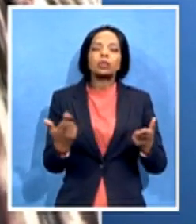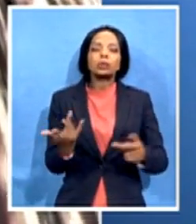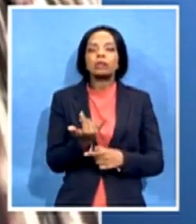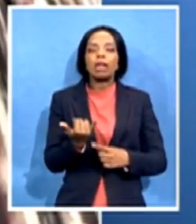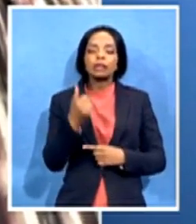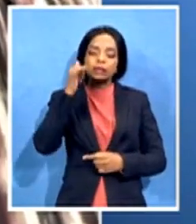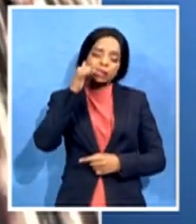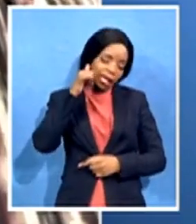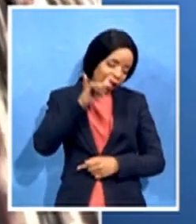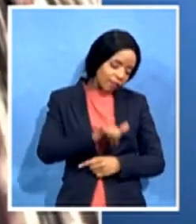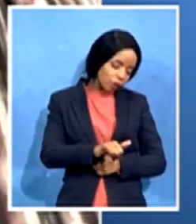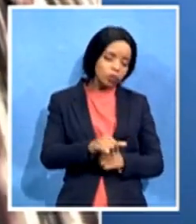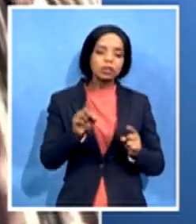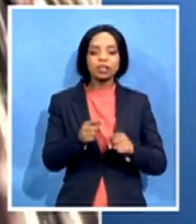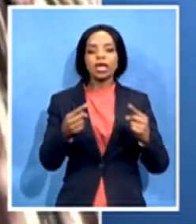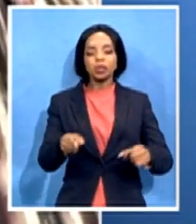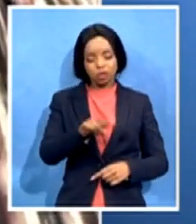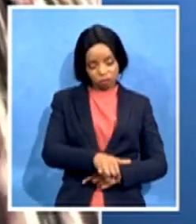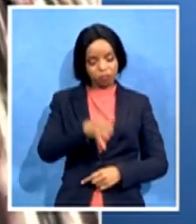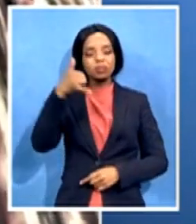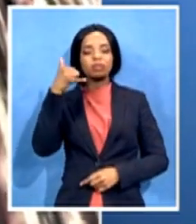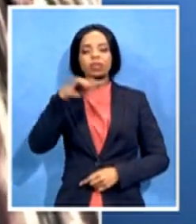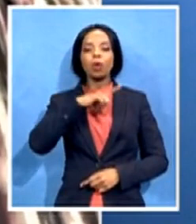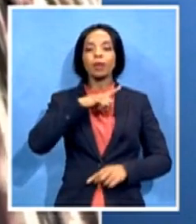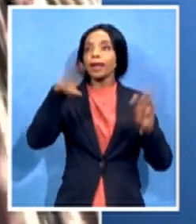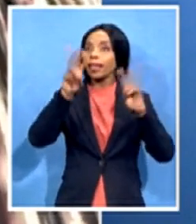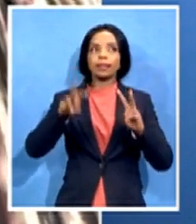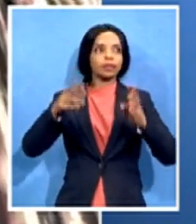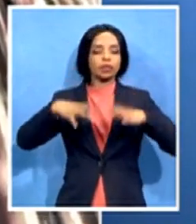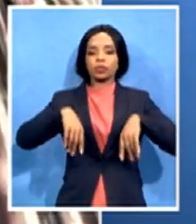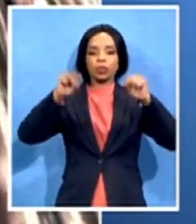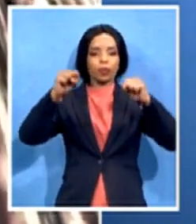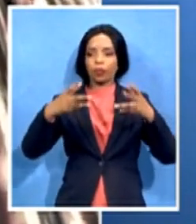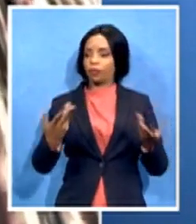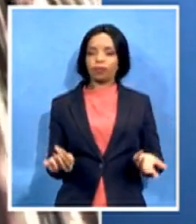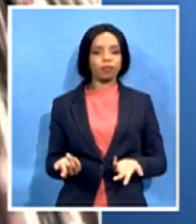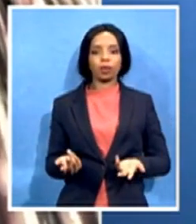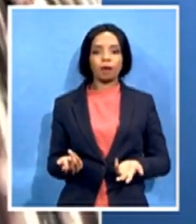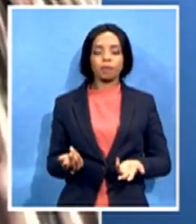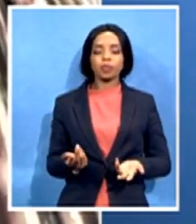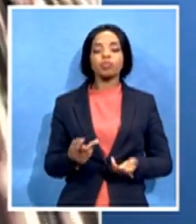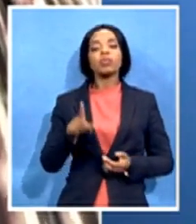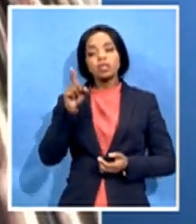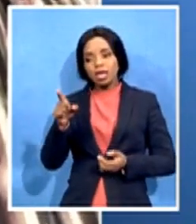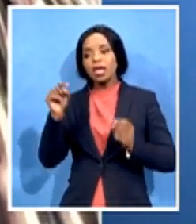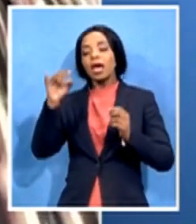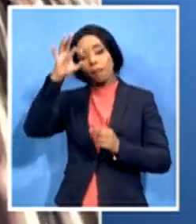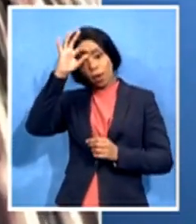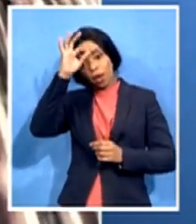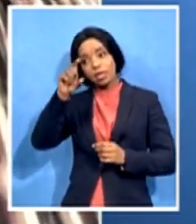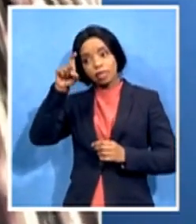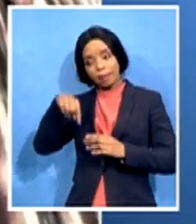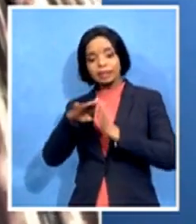off or because of other things. I think the Department of Police must improve the resources, transport,